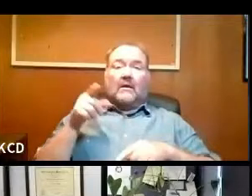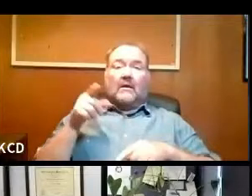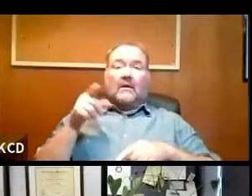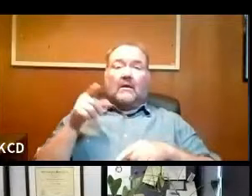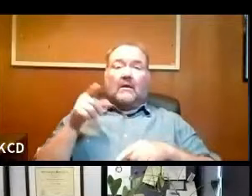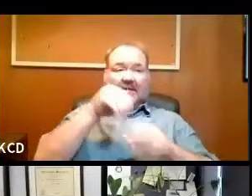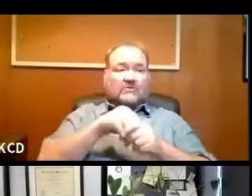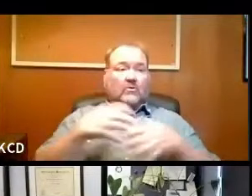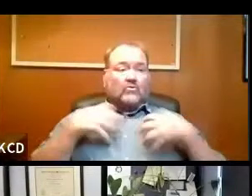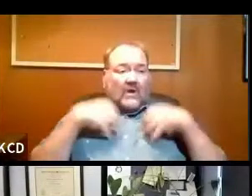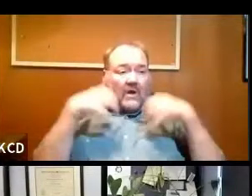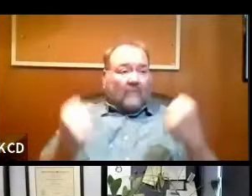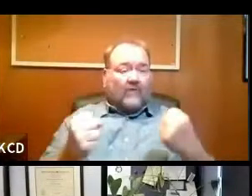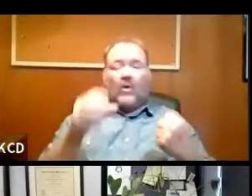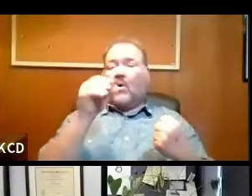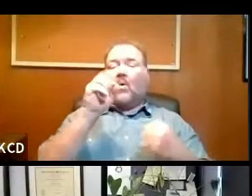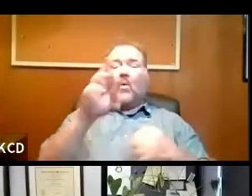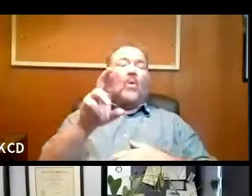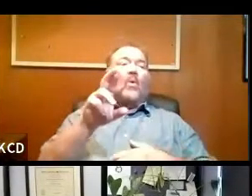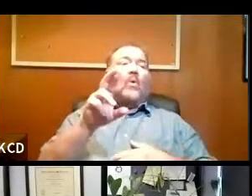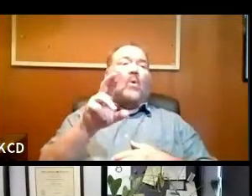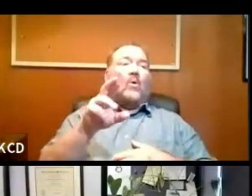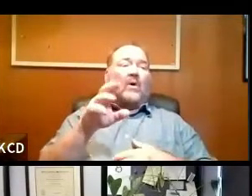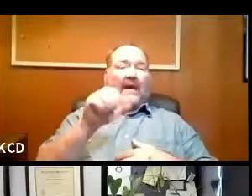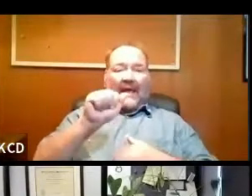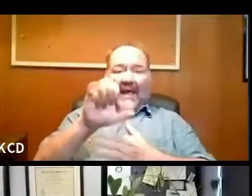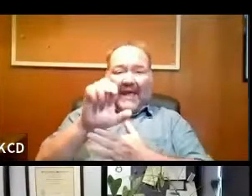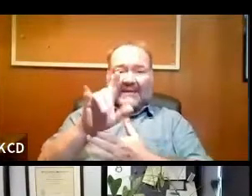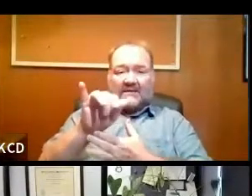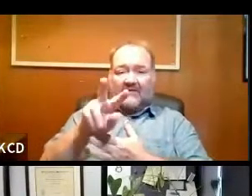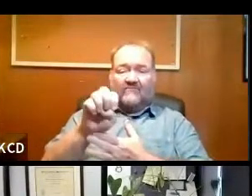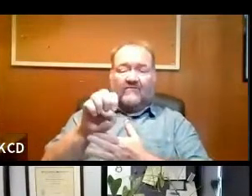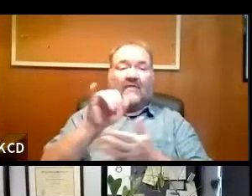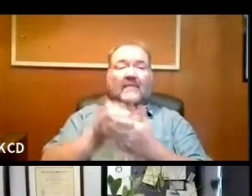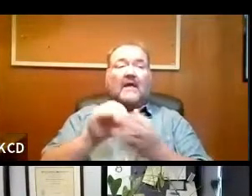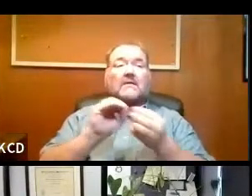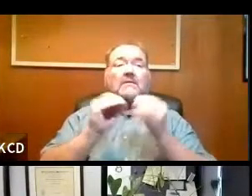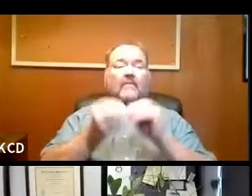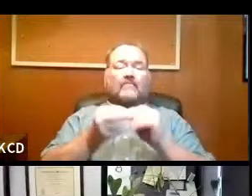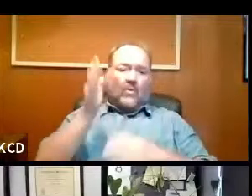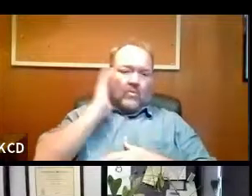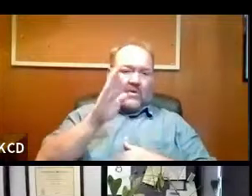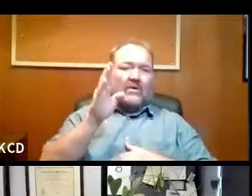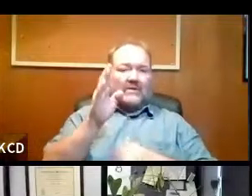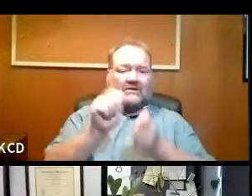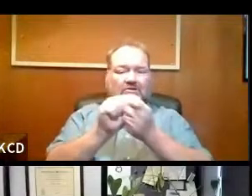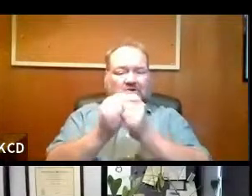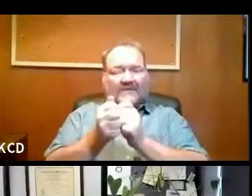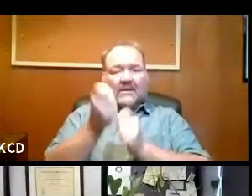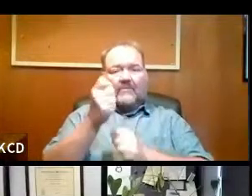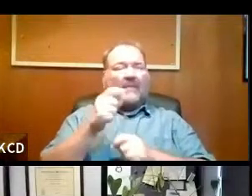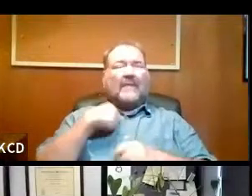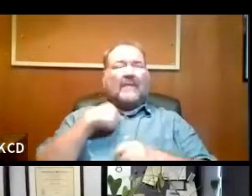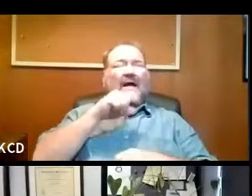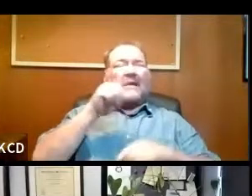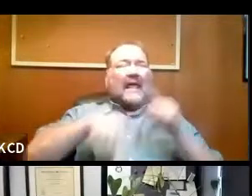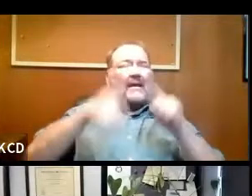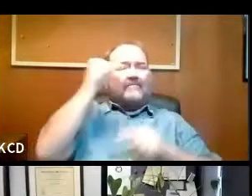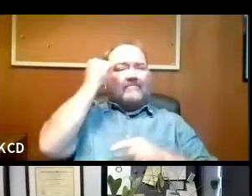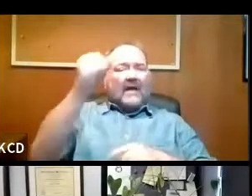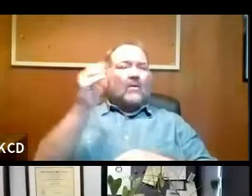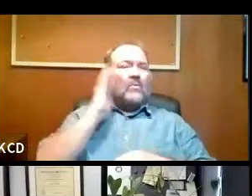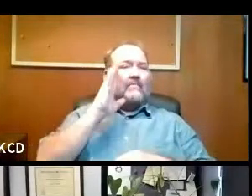is recovered or active, that number is going to shift a little bit. I don't imagine that it's going to be